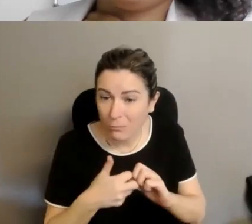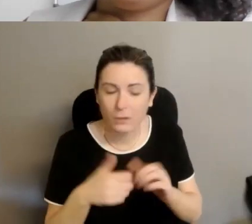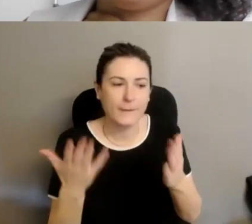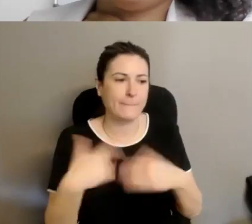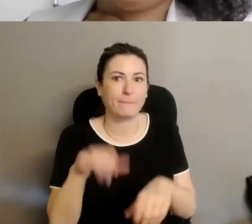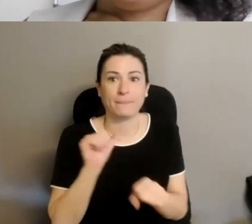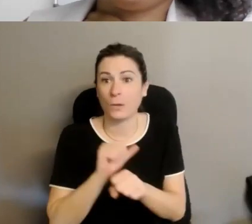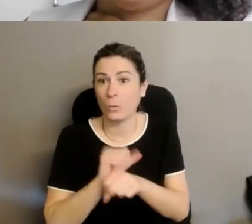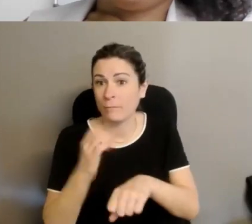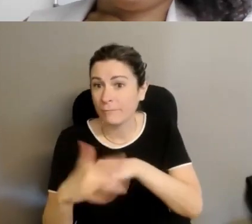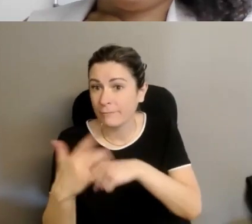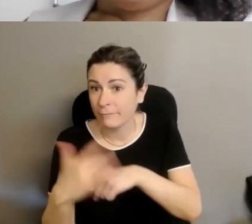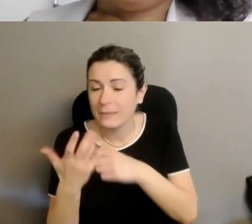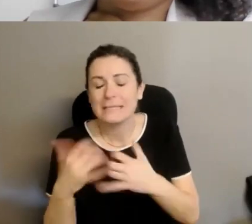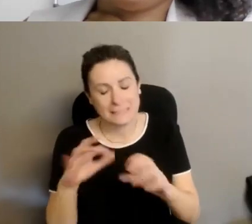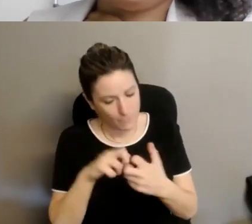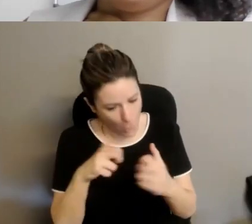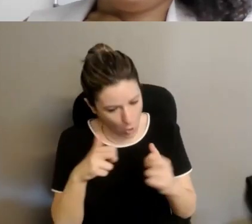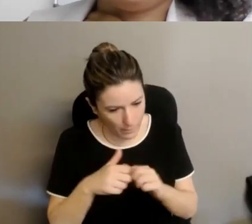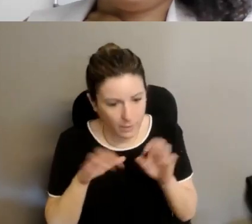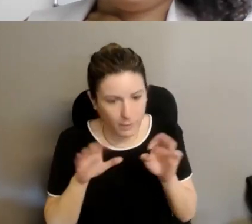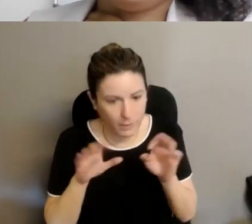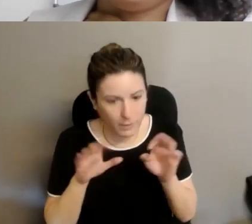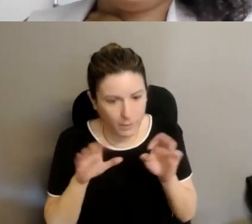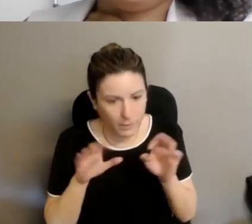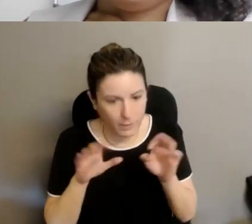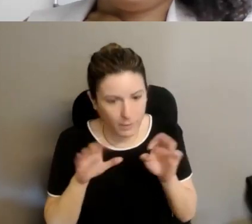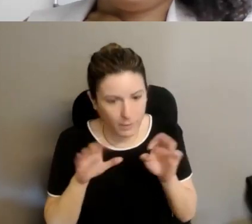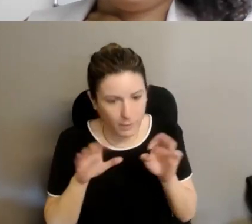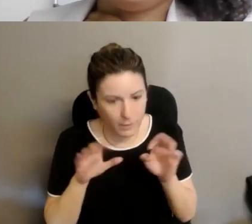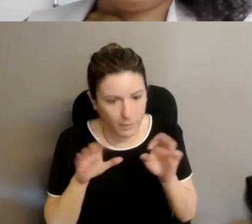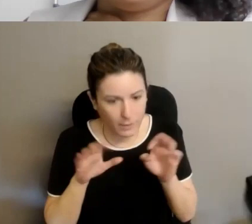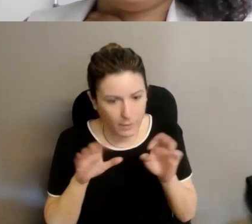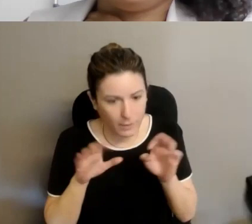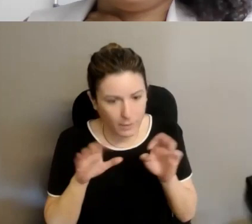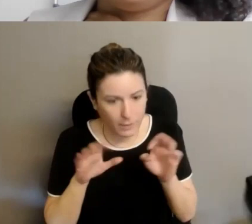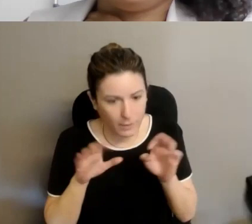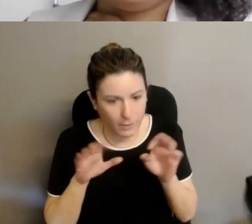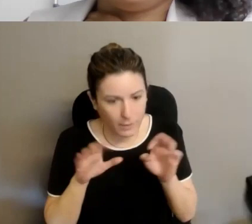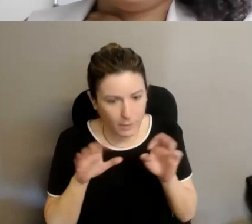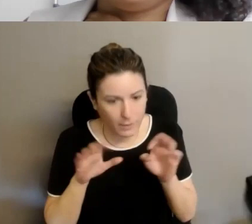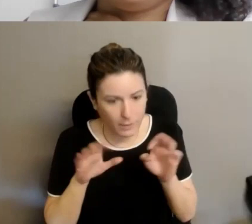or education or care or any